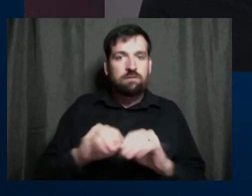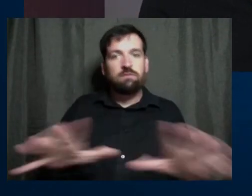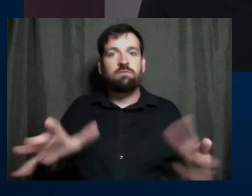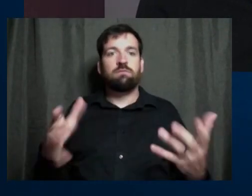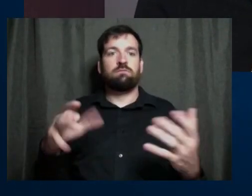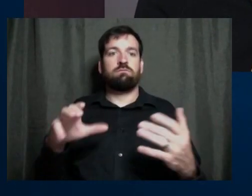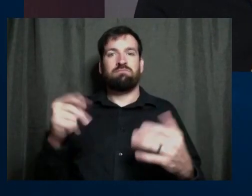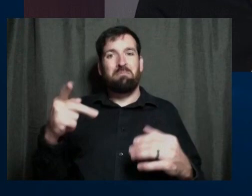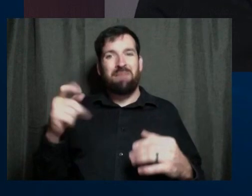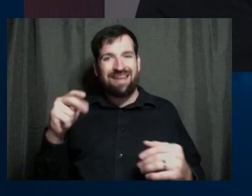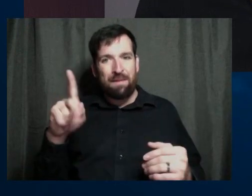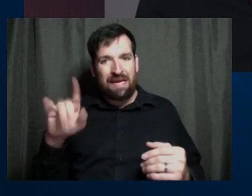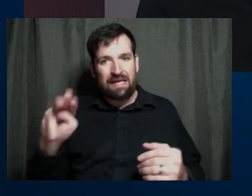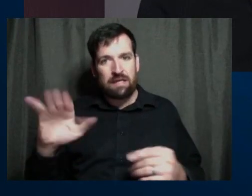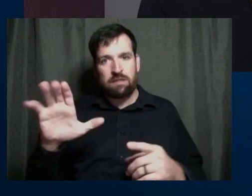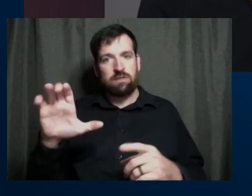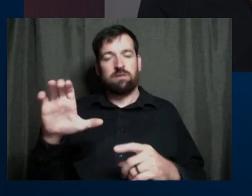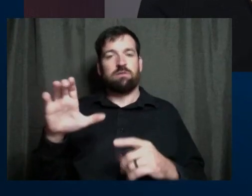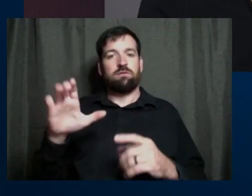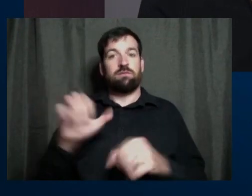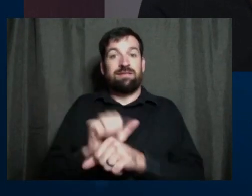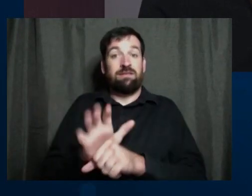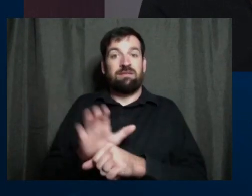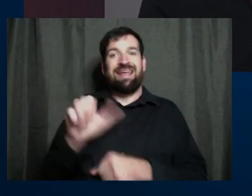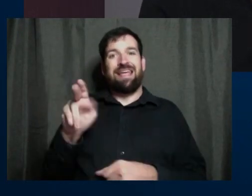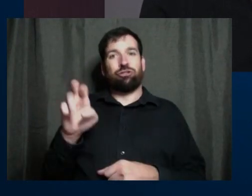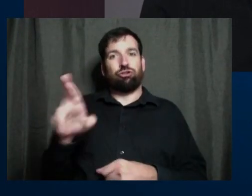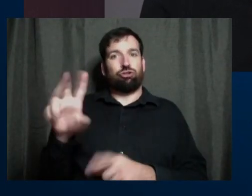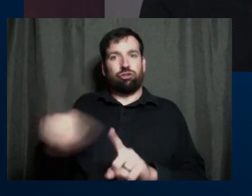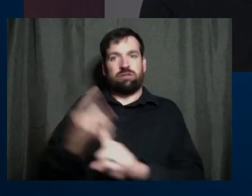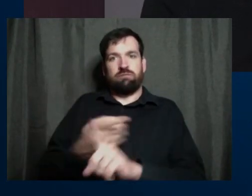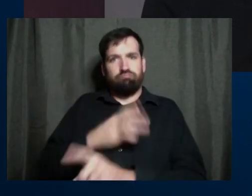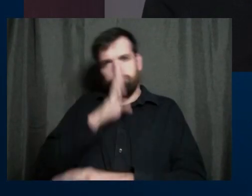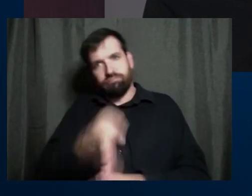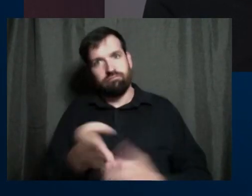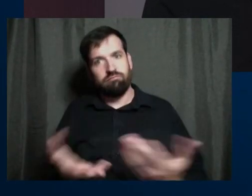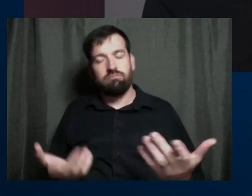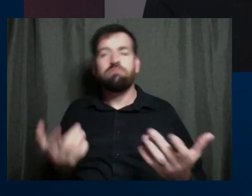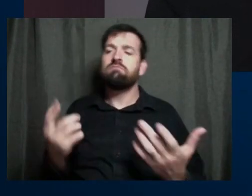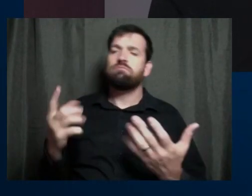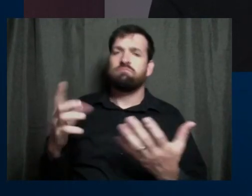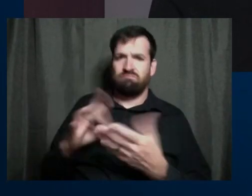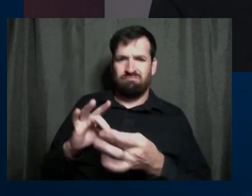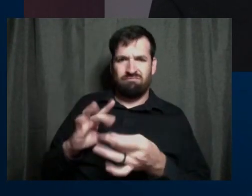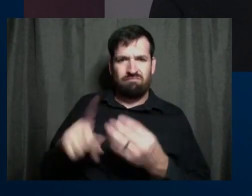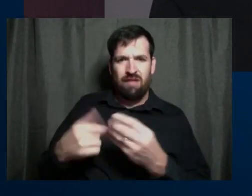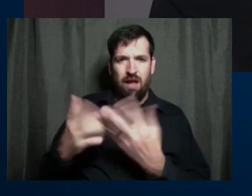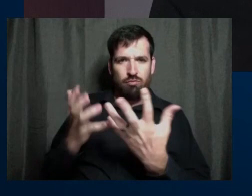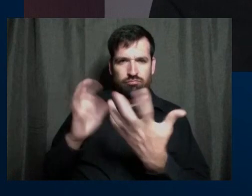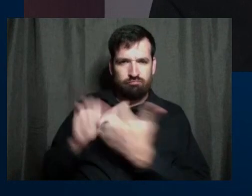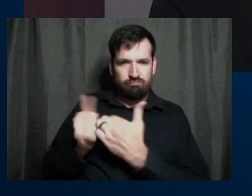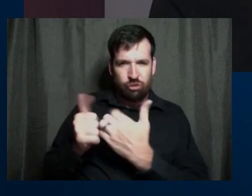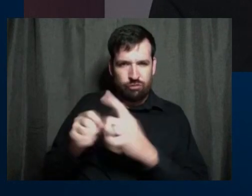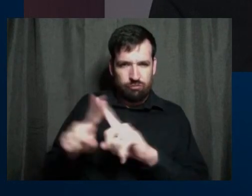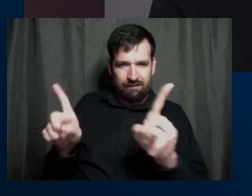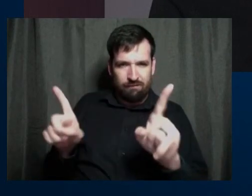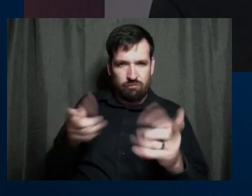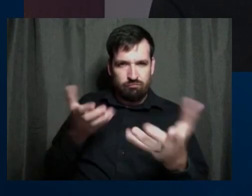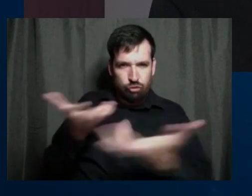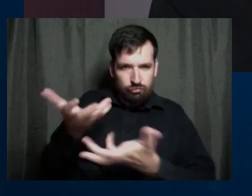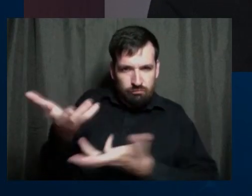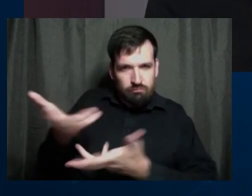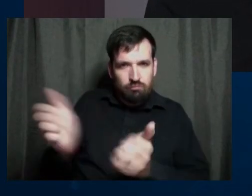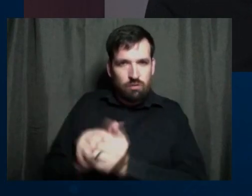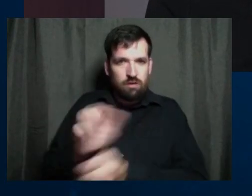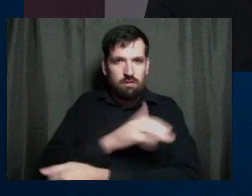on through. So tell me how this pandemic has changed the way that you serve your customers. You actually said that there were some good things that came out of it, right?